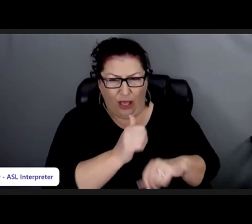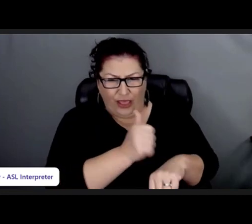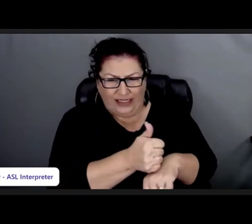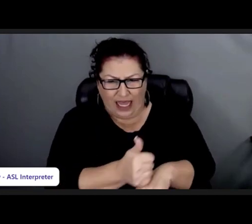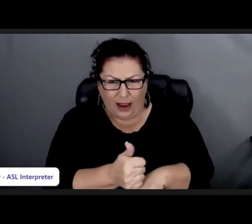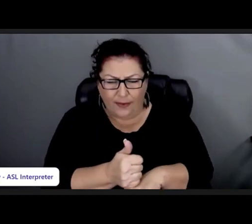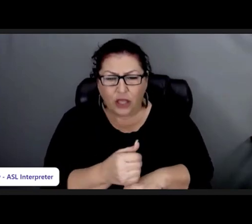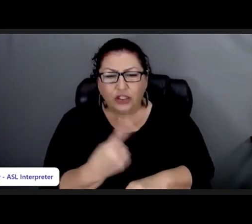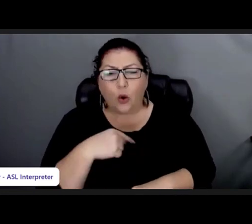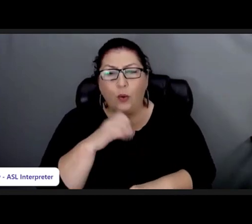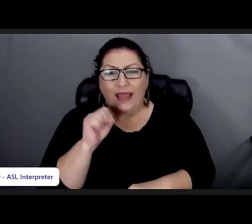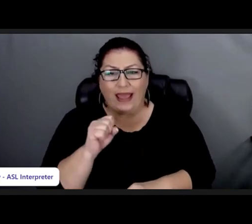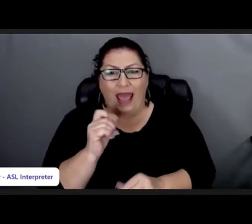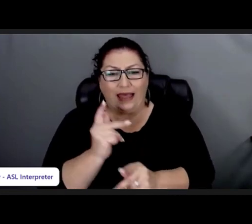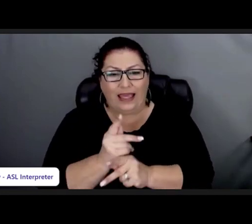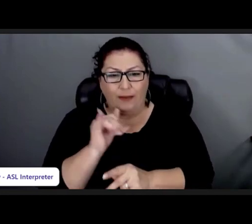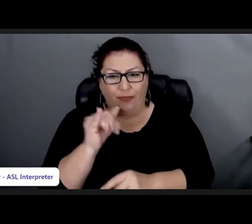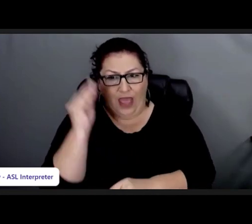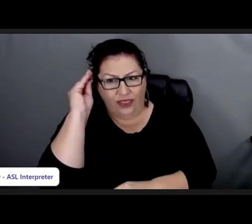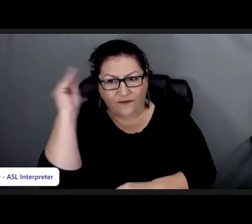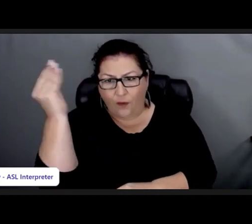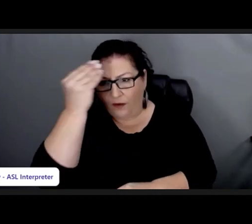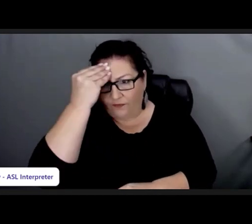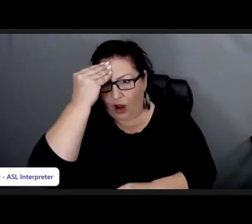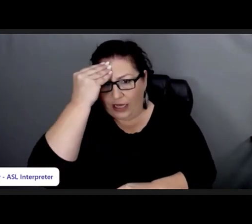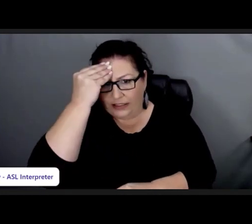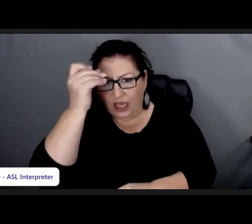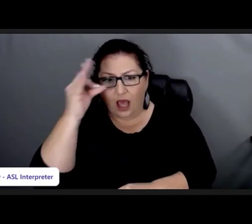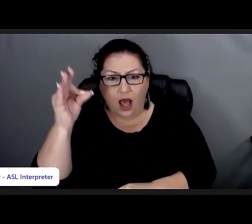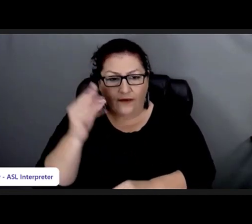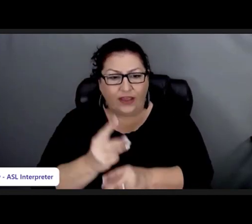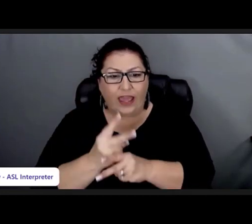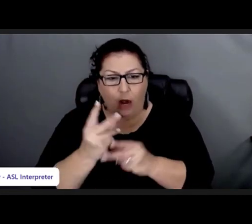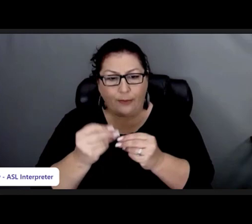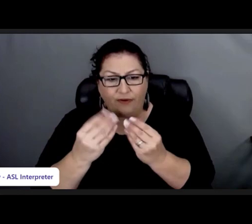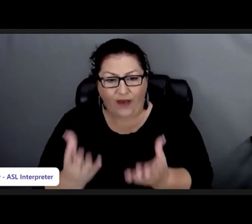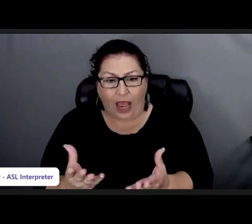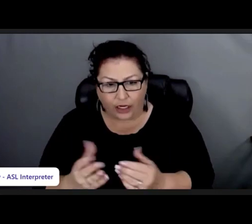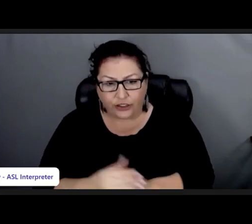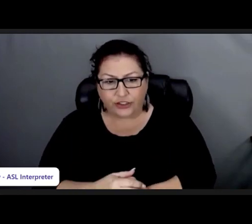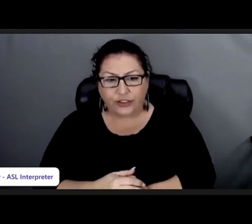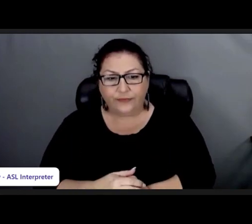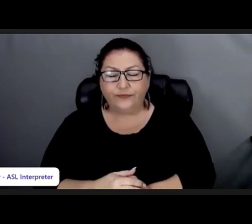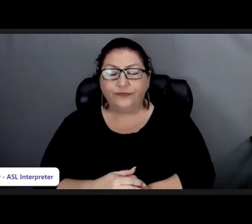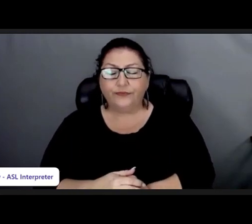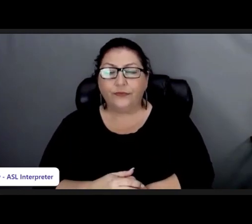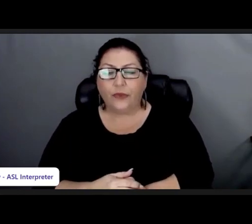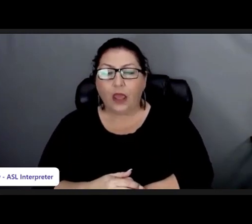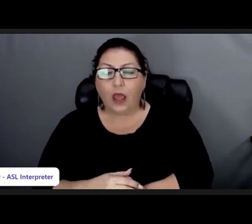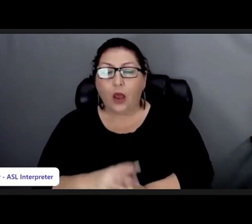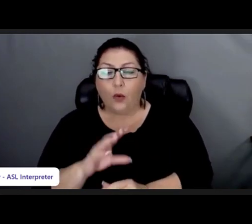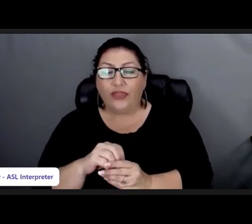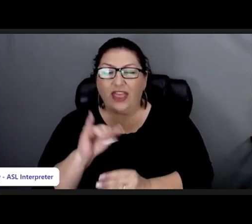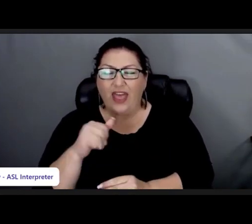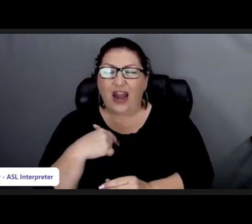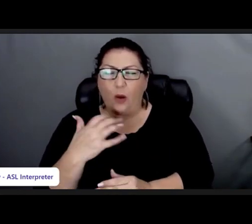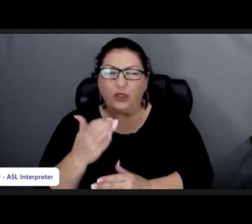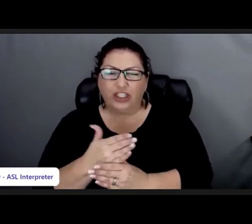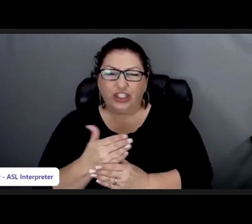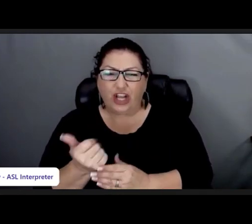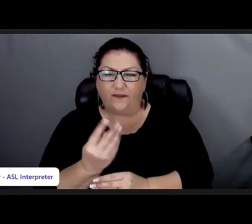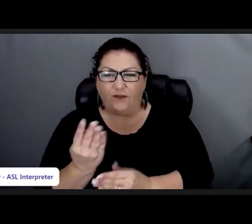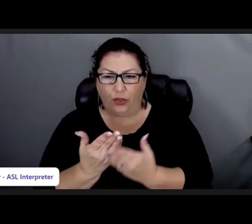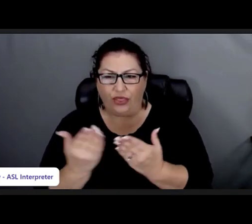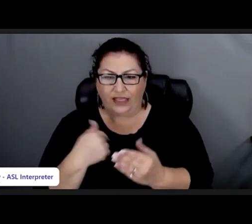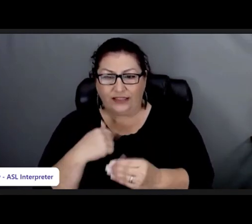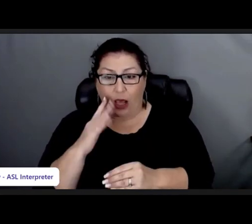the forefront of the minds of care providers. And in that, I would like to share a couple of things that I would do